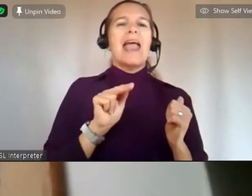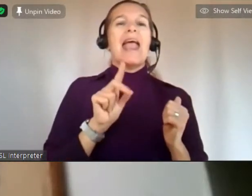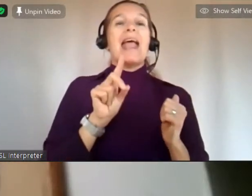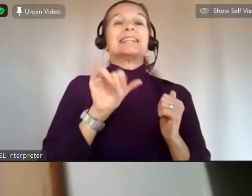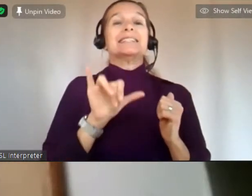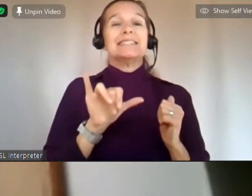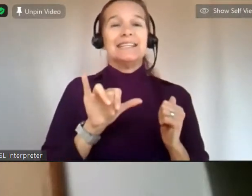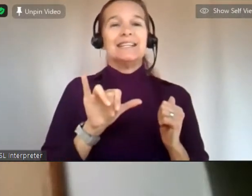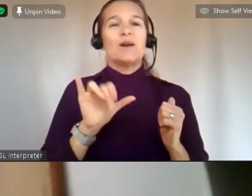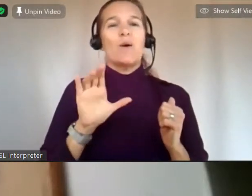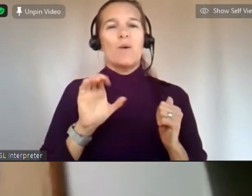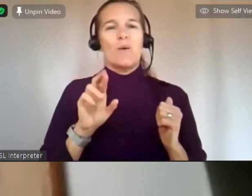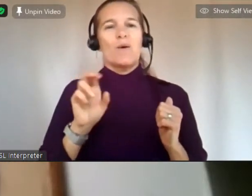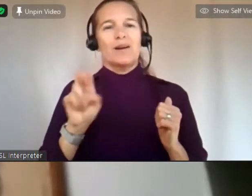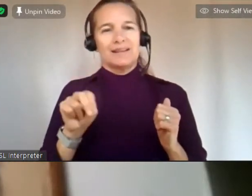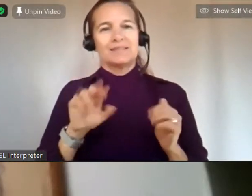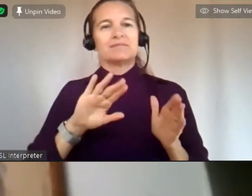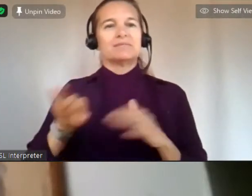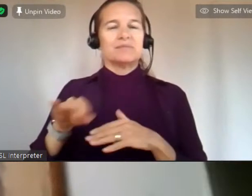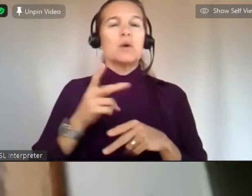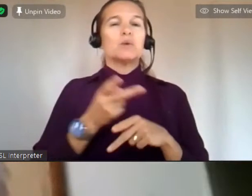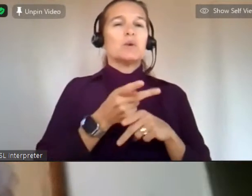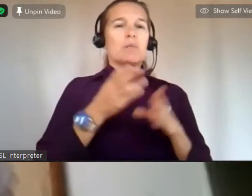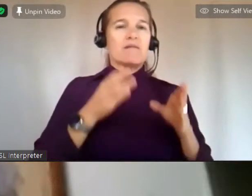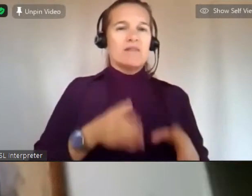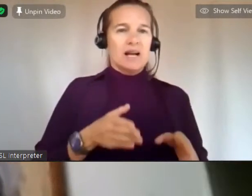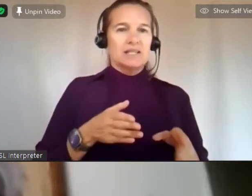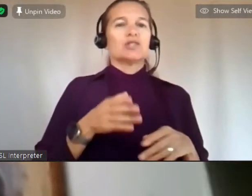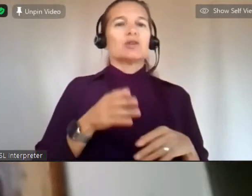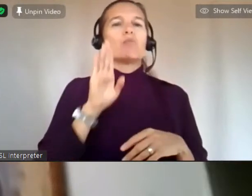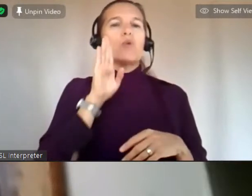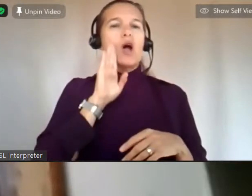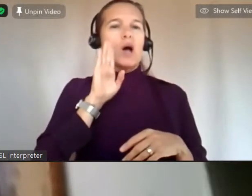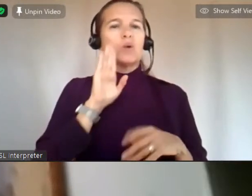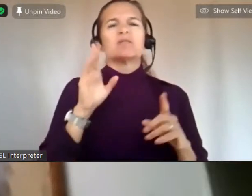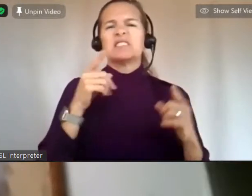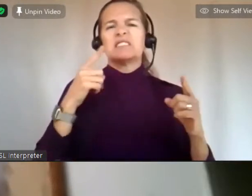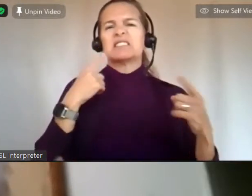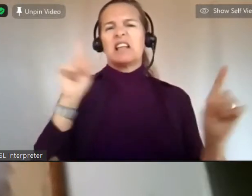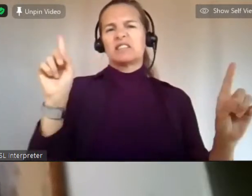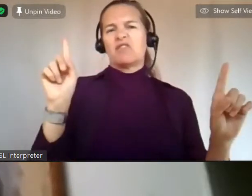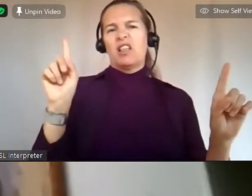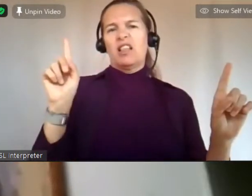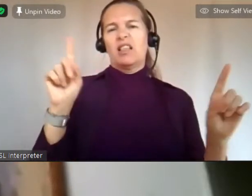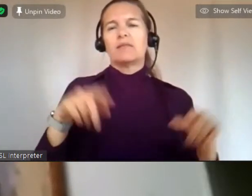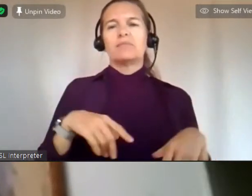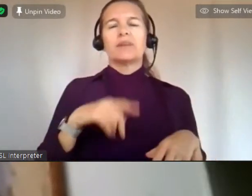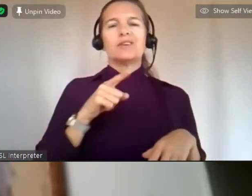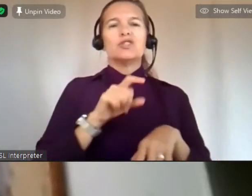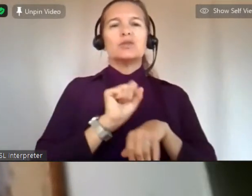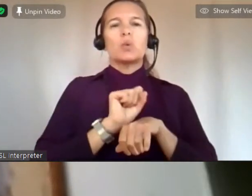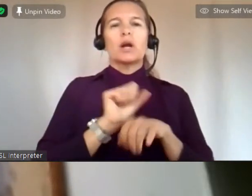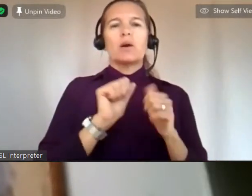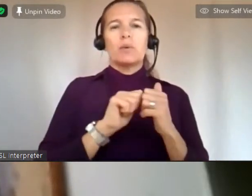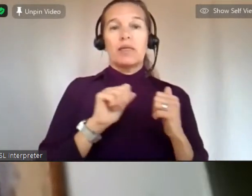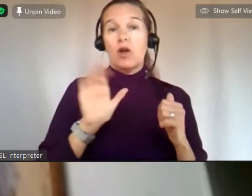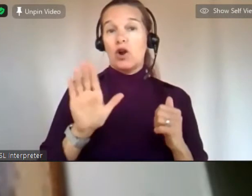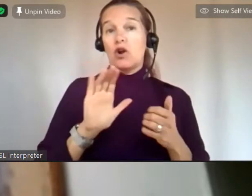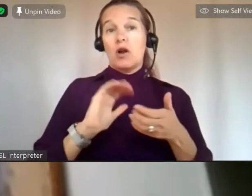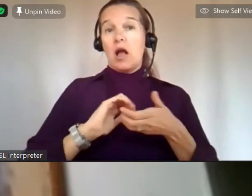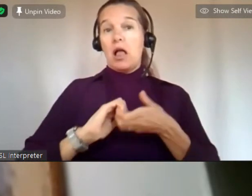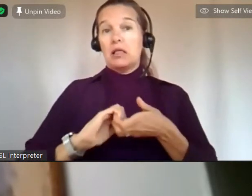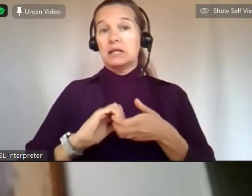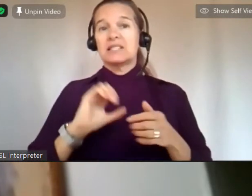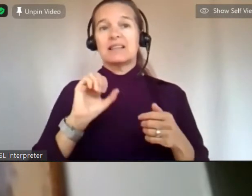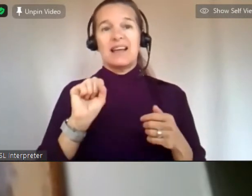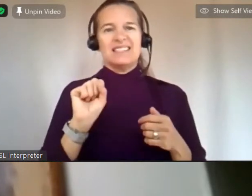Carrie Brown has been successful with her colleagues at KZYX in getting the state